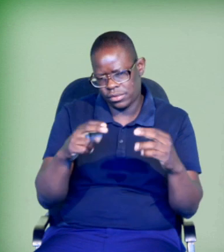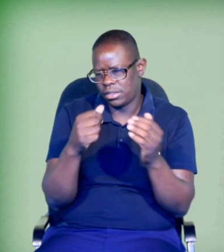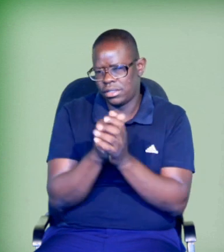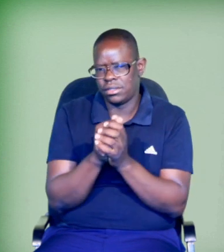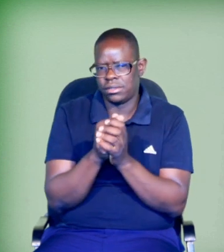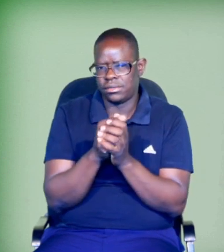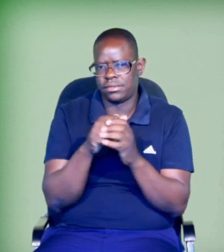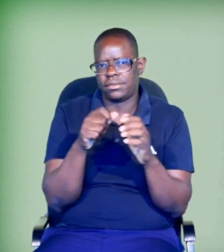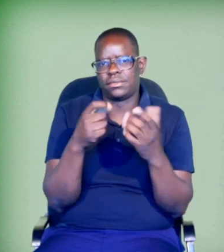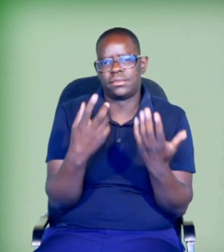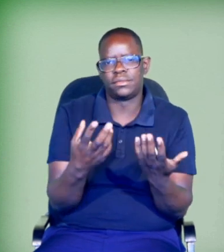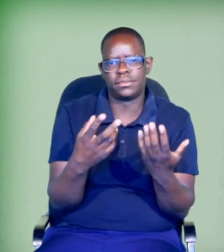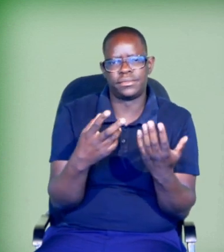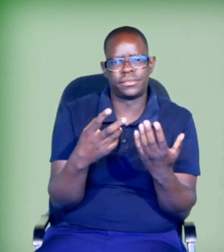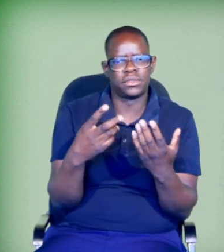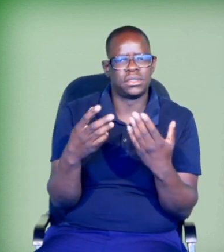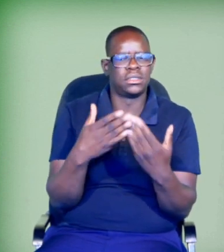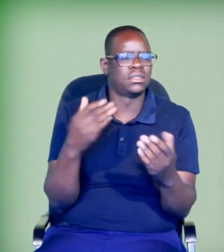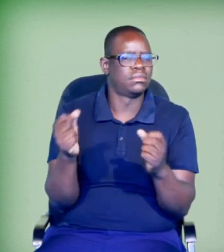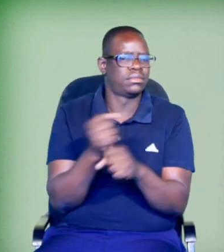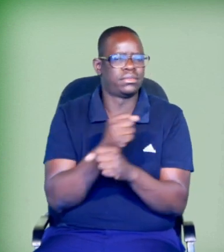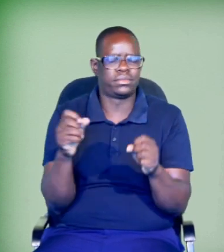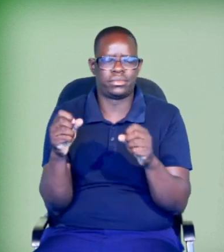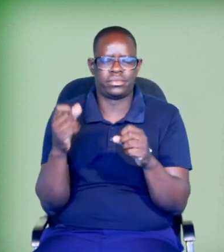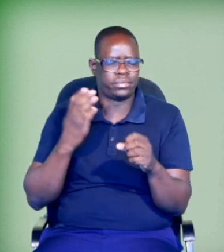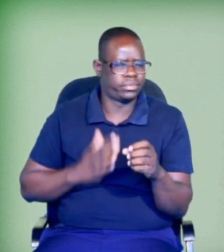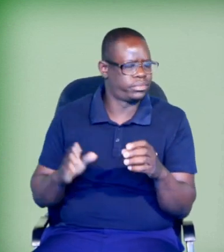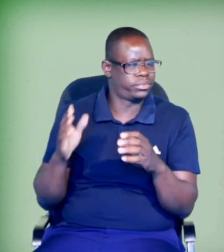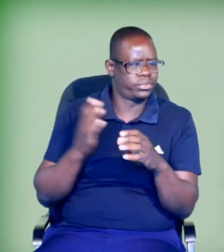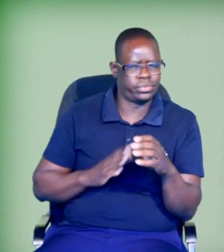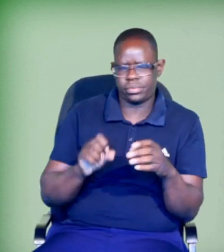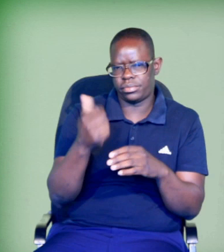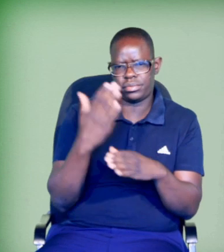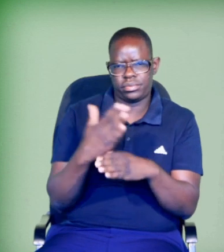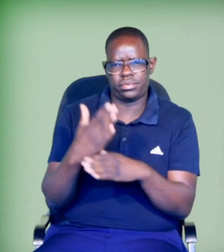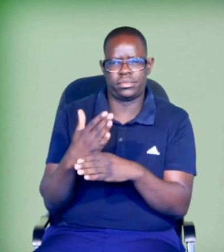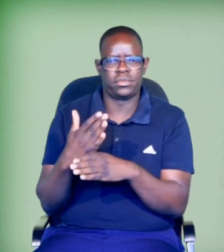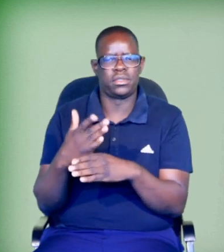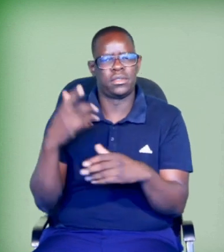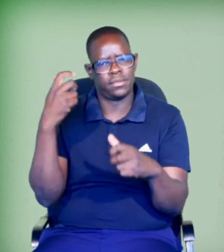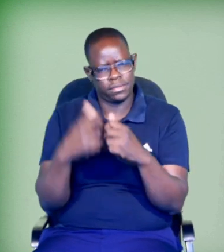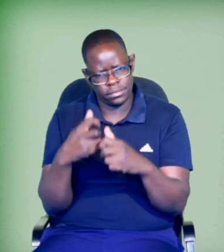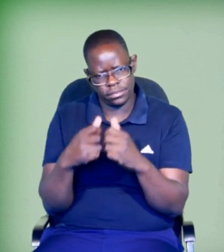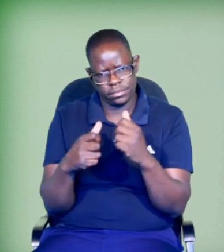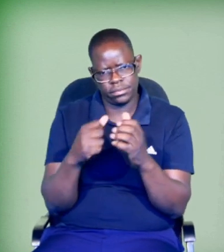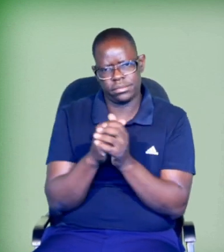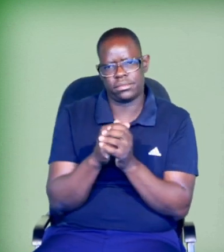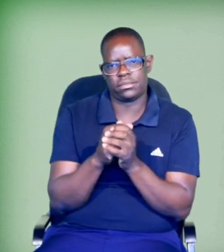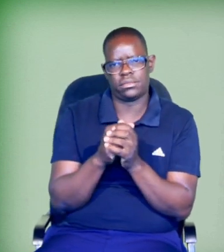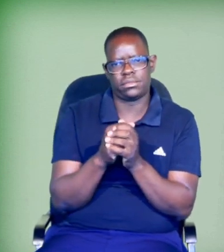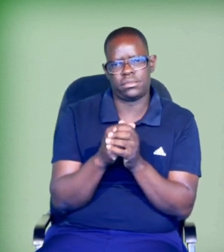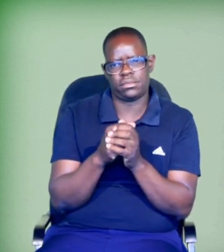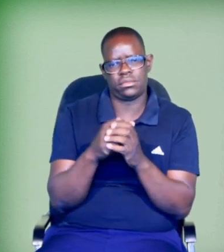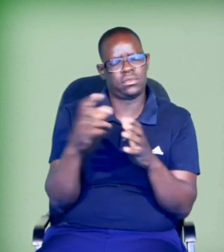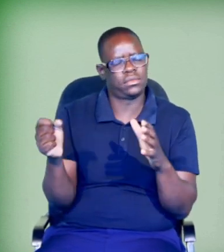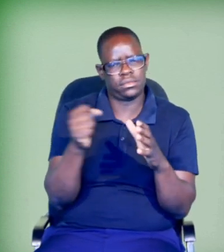demand. And workers can become inflexible and unable to perform other tasks which could cause problems during periods of